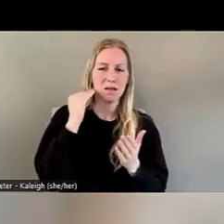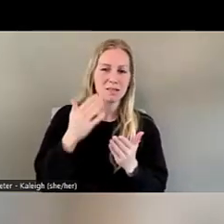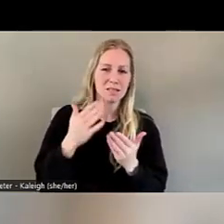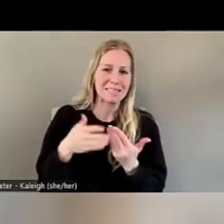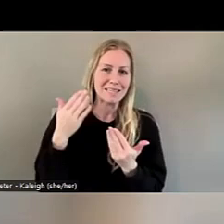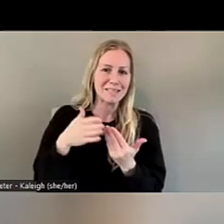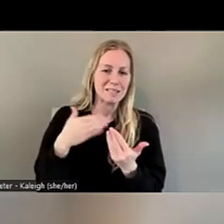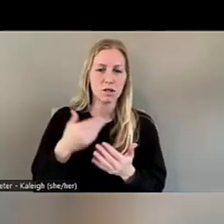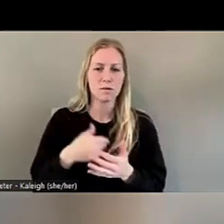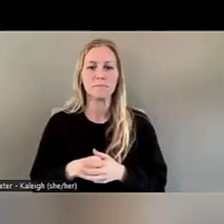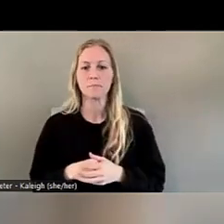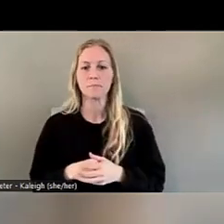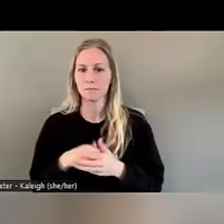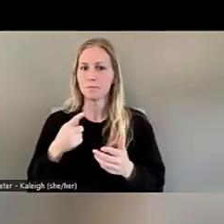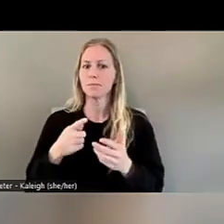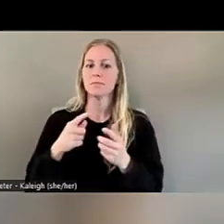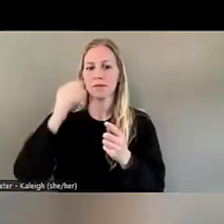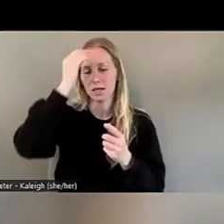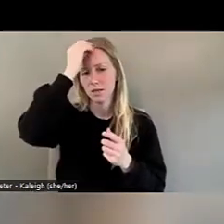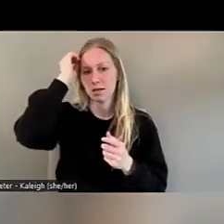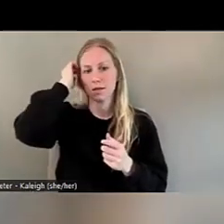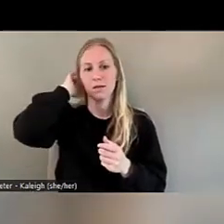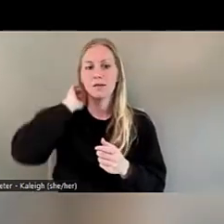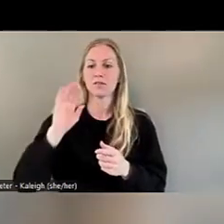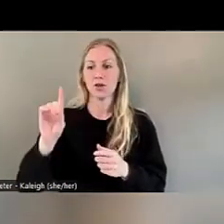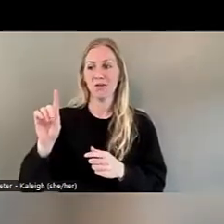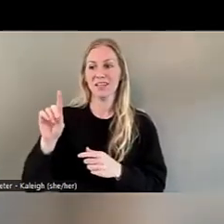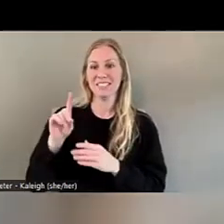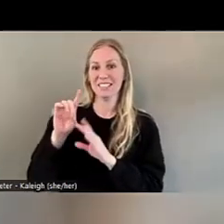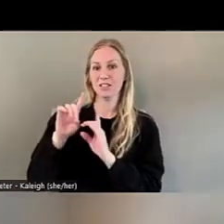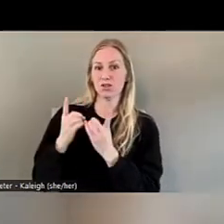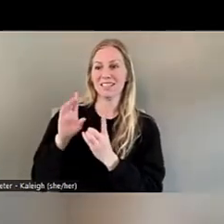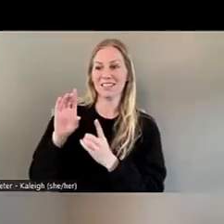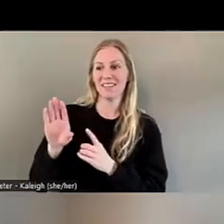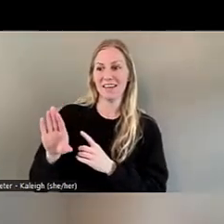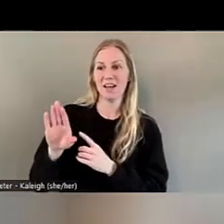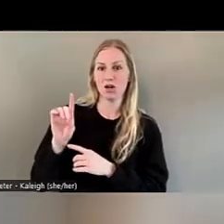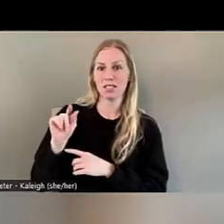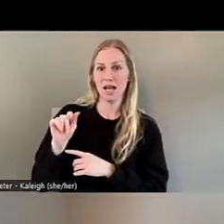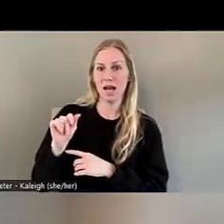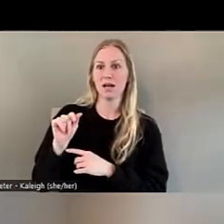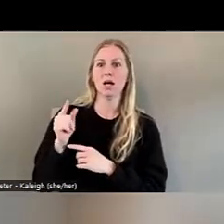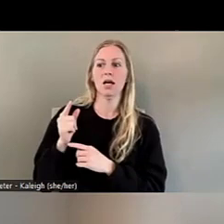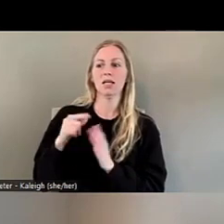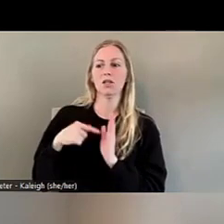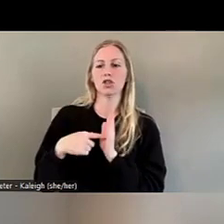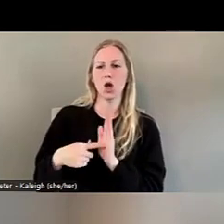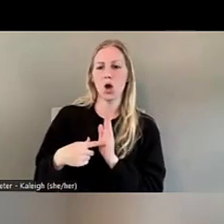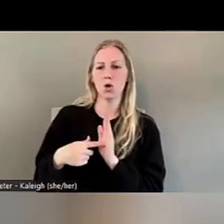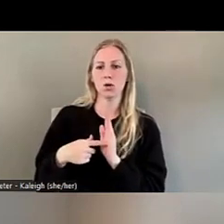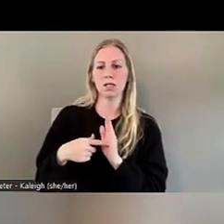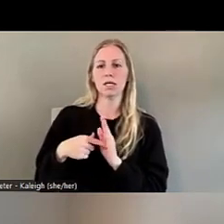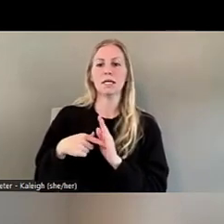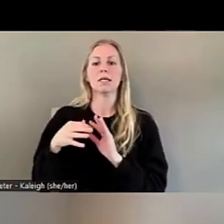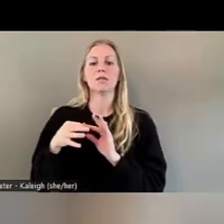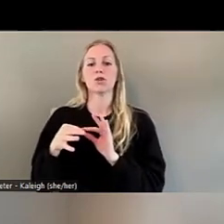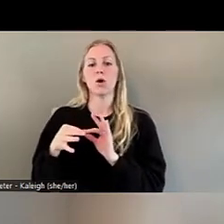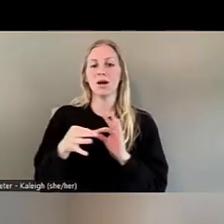practice confirmed by the district's own data, which showed a connection between the use of seclusion and students with